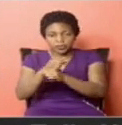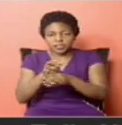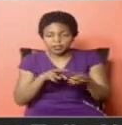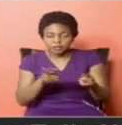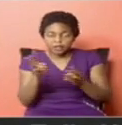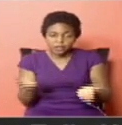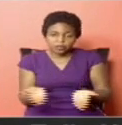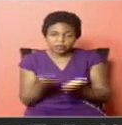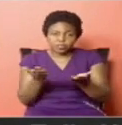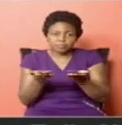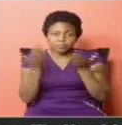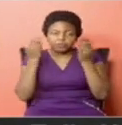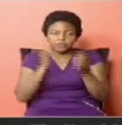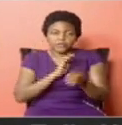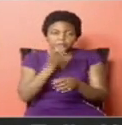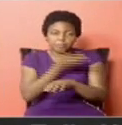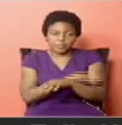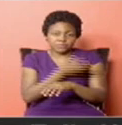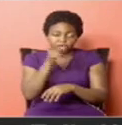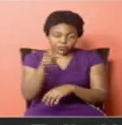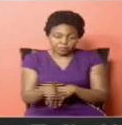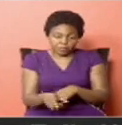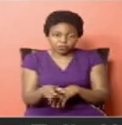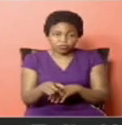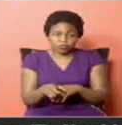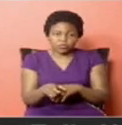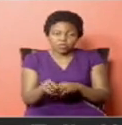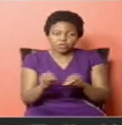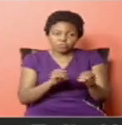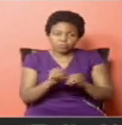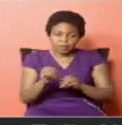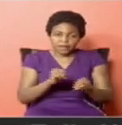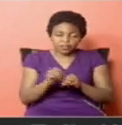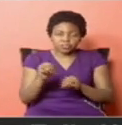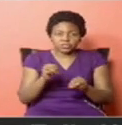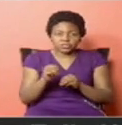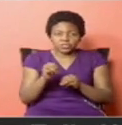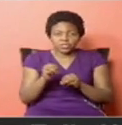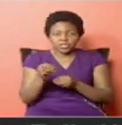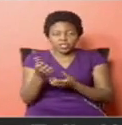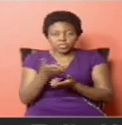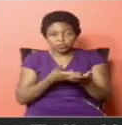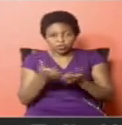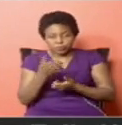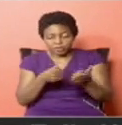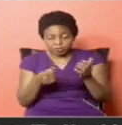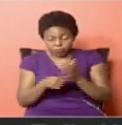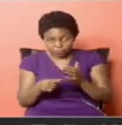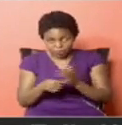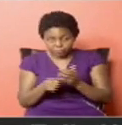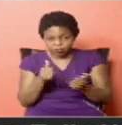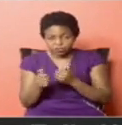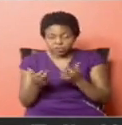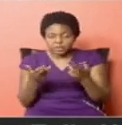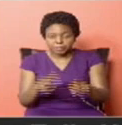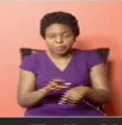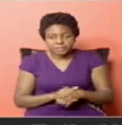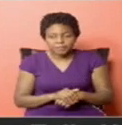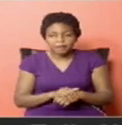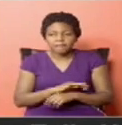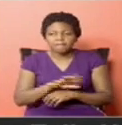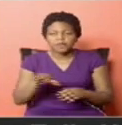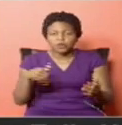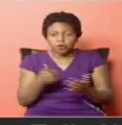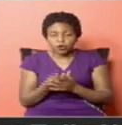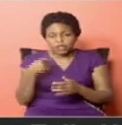improve the capacity of the vulnerable persons to cope with the socioeconomic effects occasioned by the various shocks. All